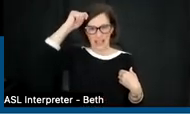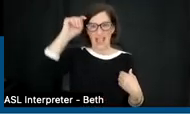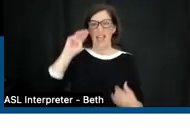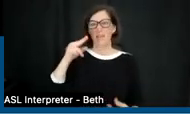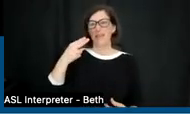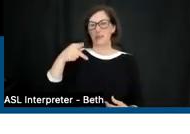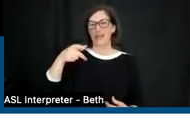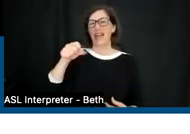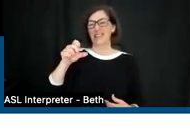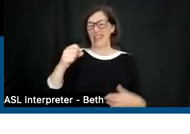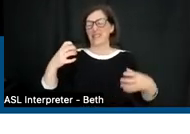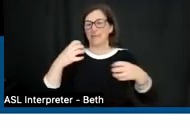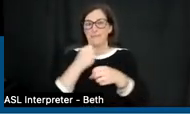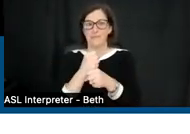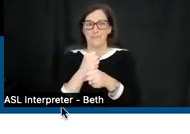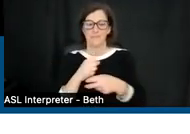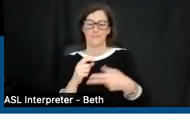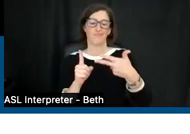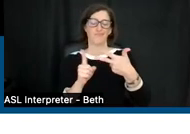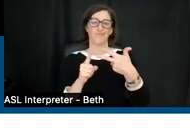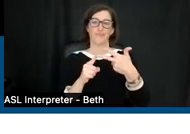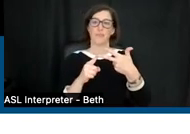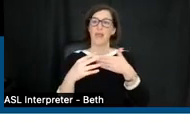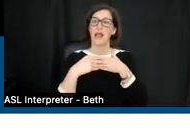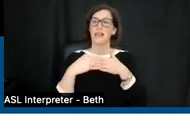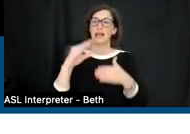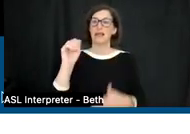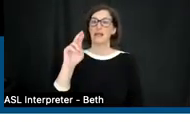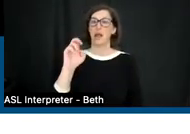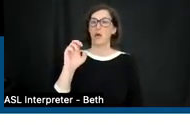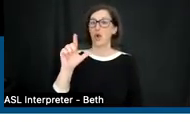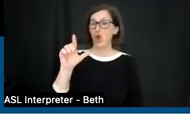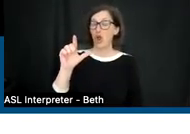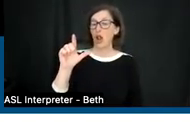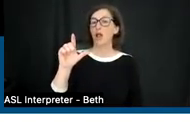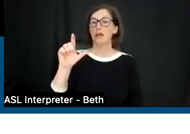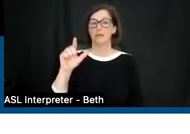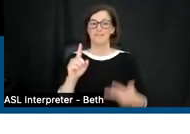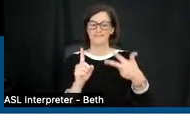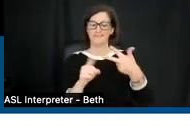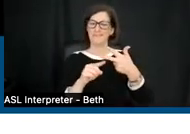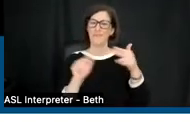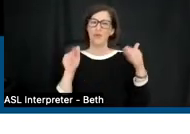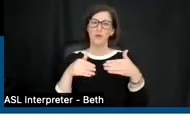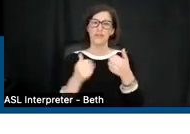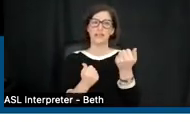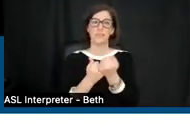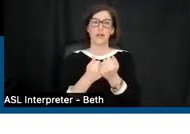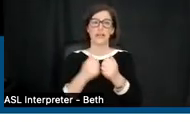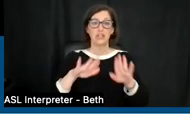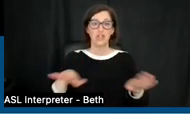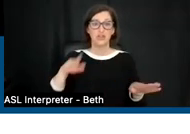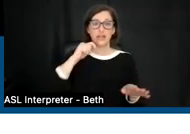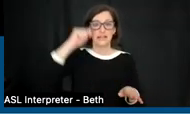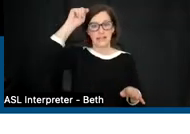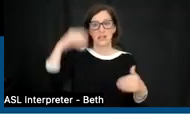third presentation will be led by Carol, and it will focus on supporting children, adolescents, and